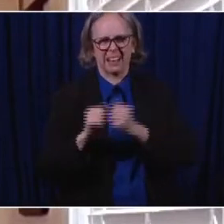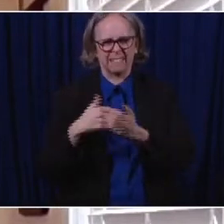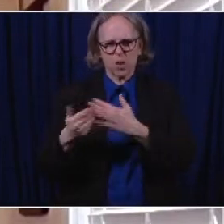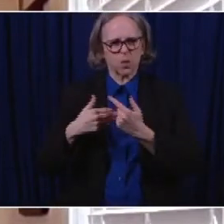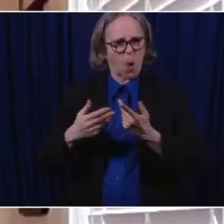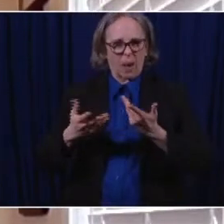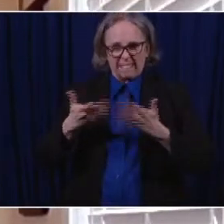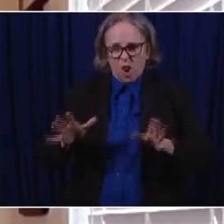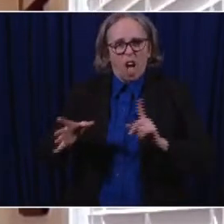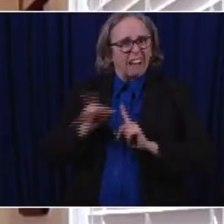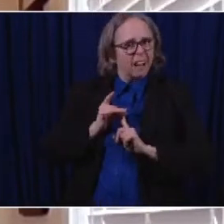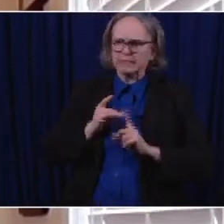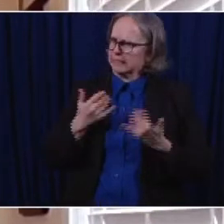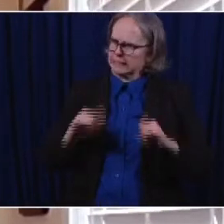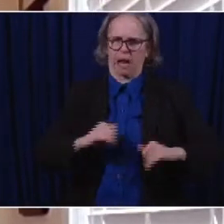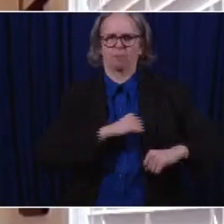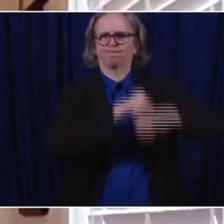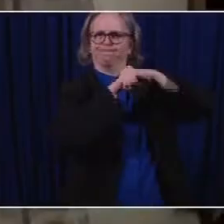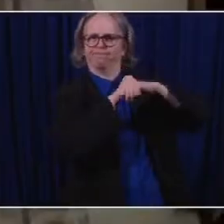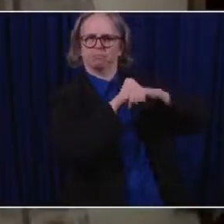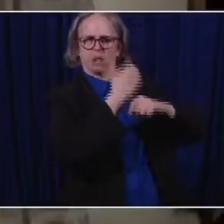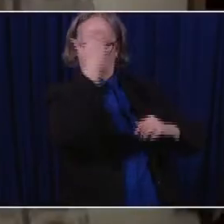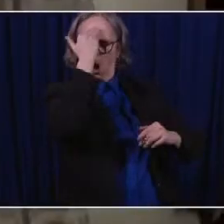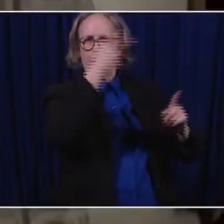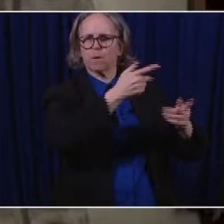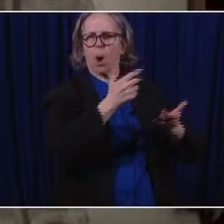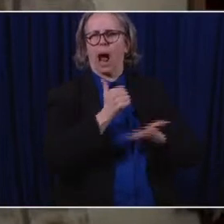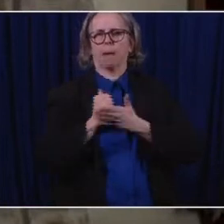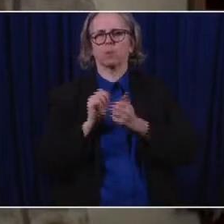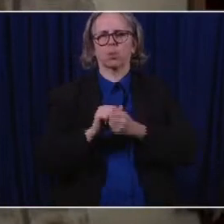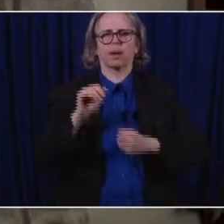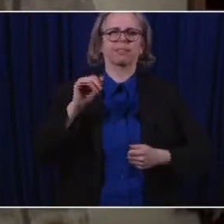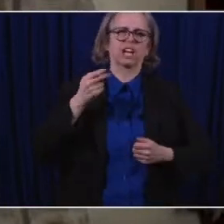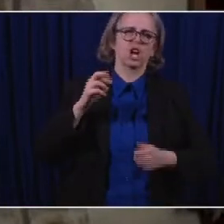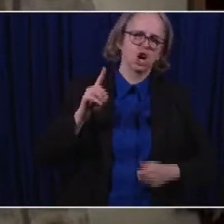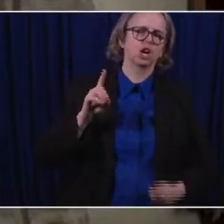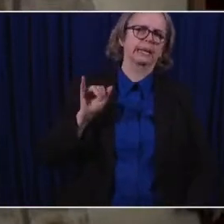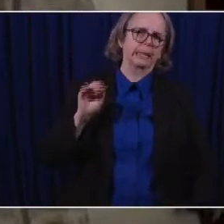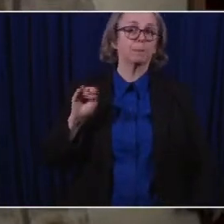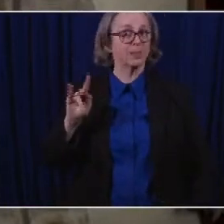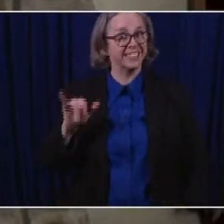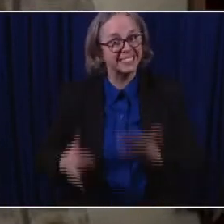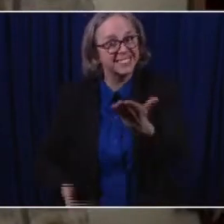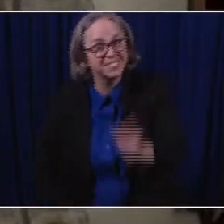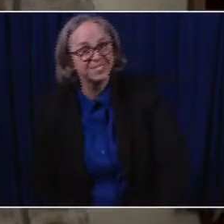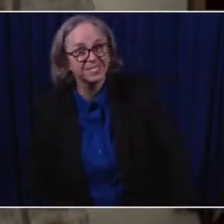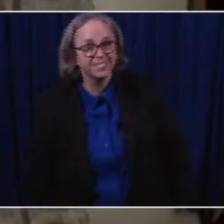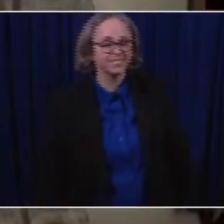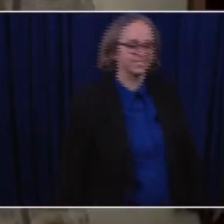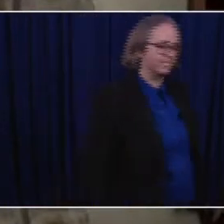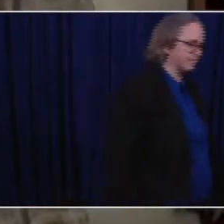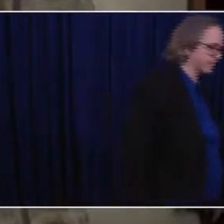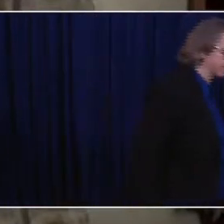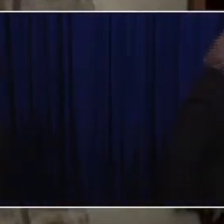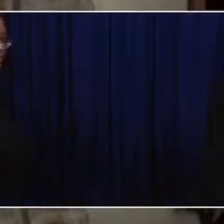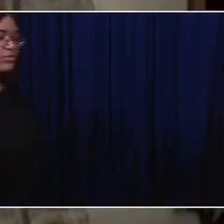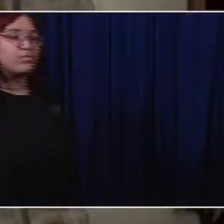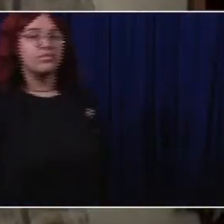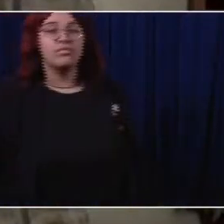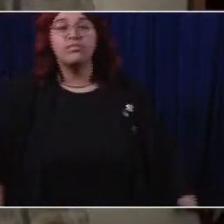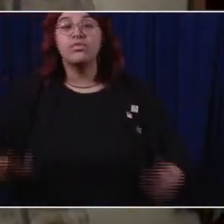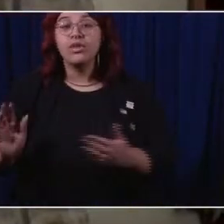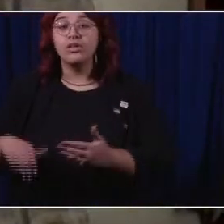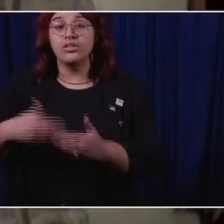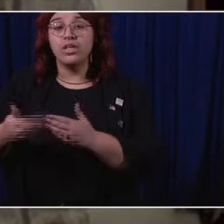Next question is from Jim Province at the Toledo Blade. Hello again, Governor. Hey, Jim. Why does the state have to go out into the